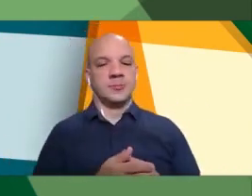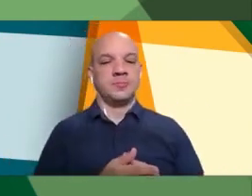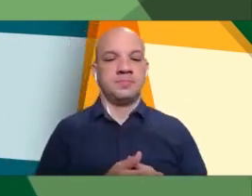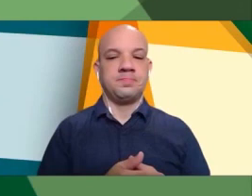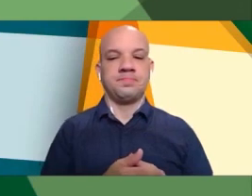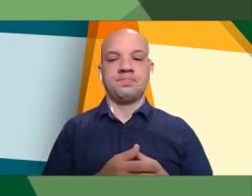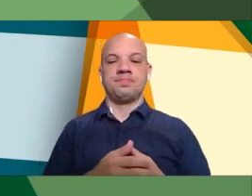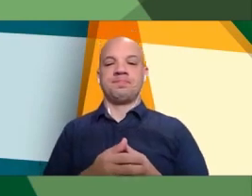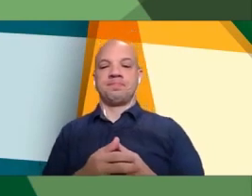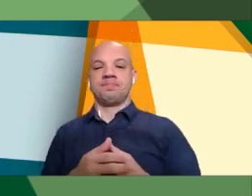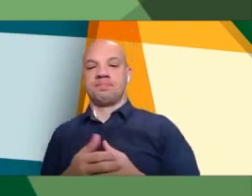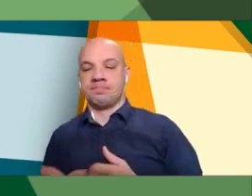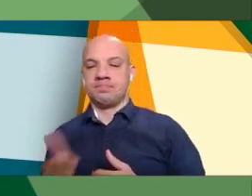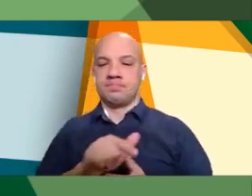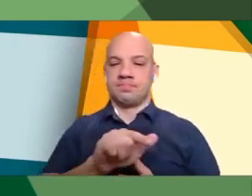So